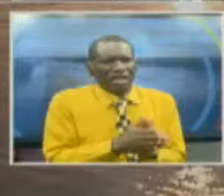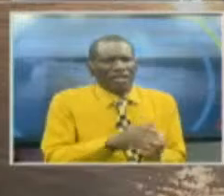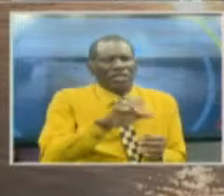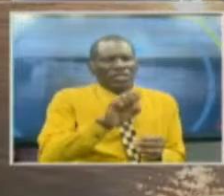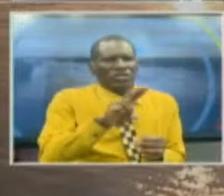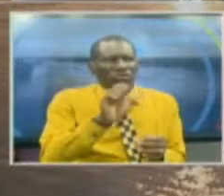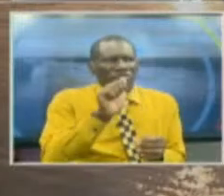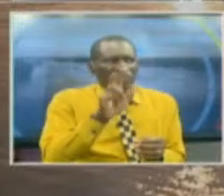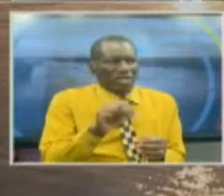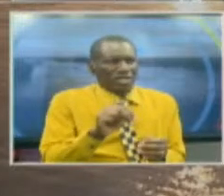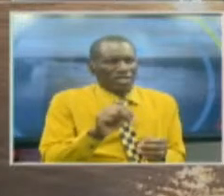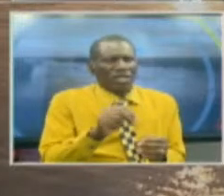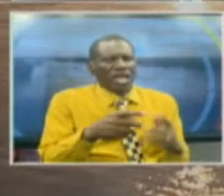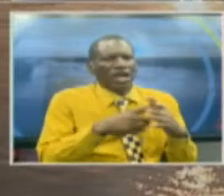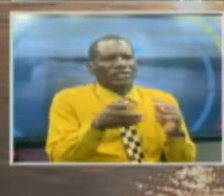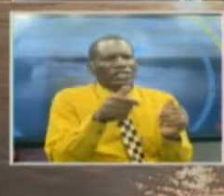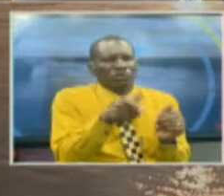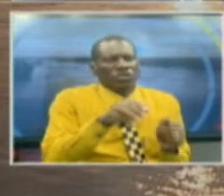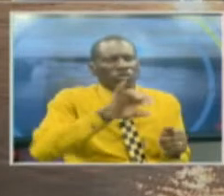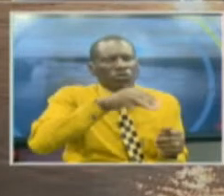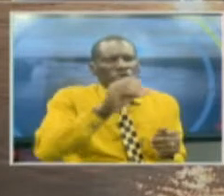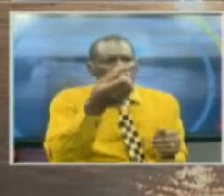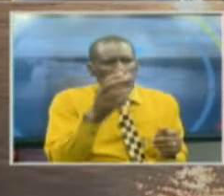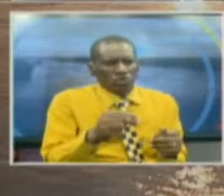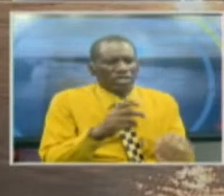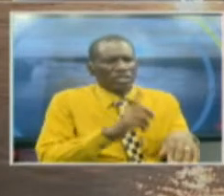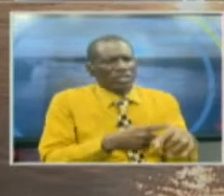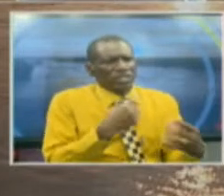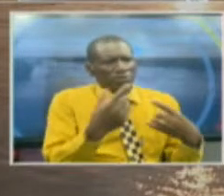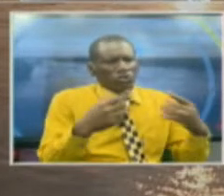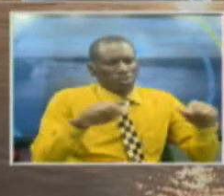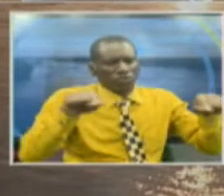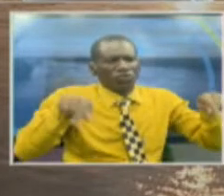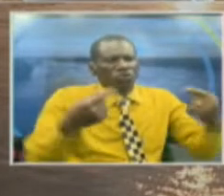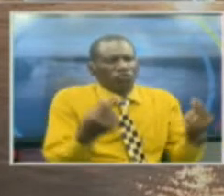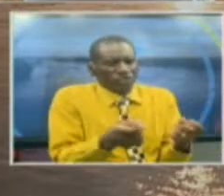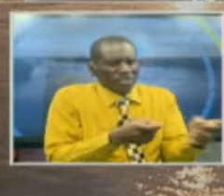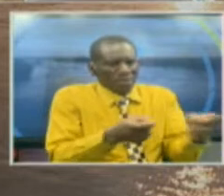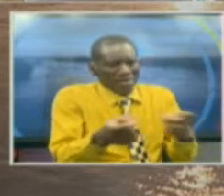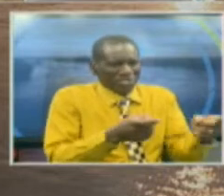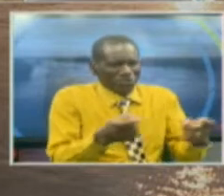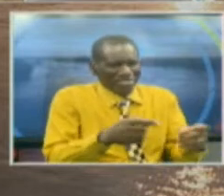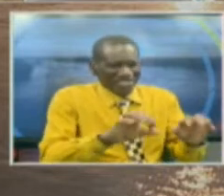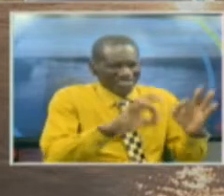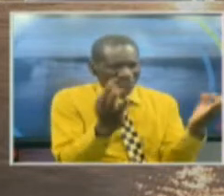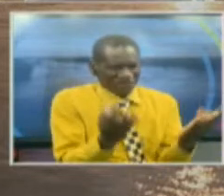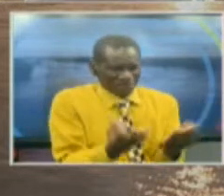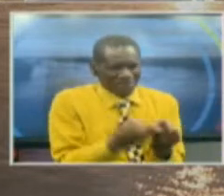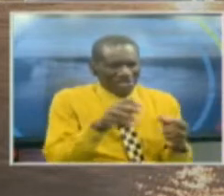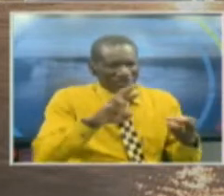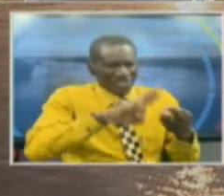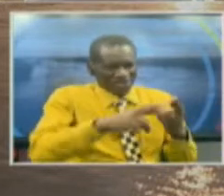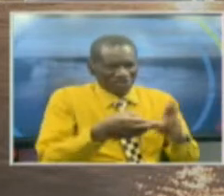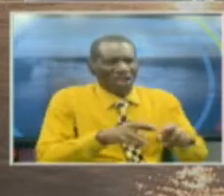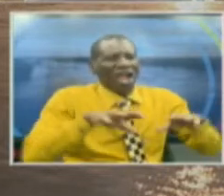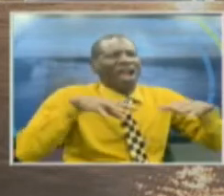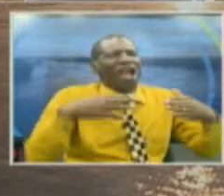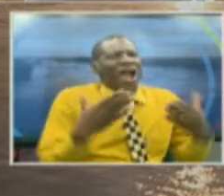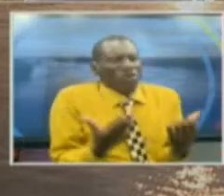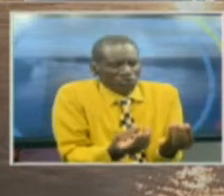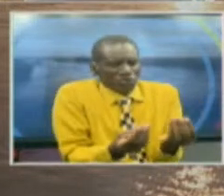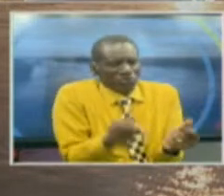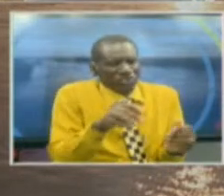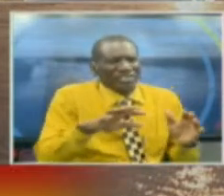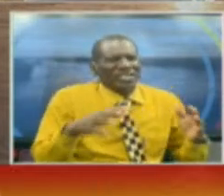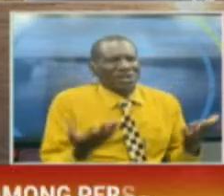I'll start off with you, John. When it comes to conflict management within the relationship, how do you handle it?